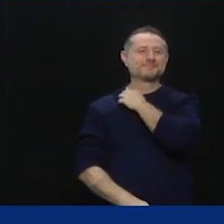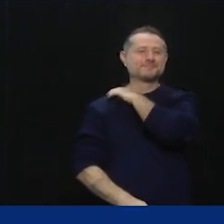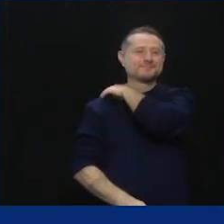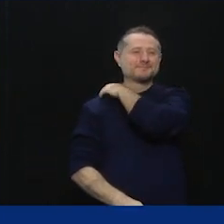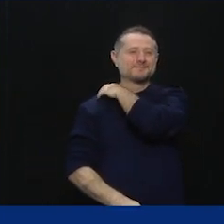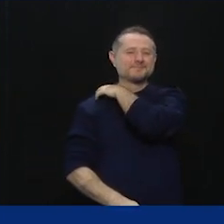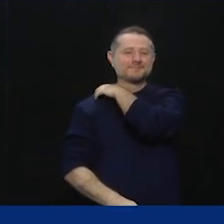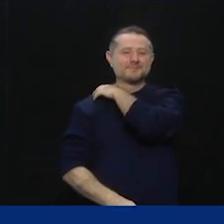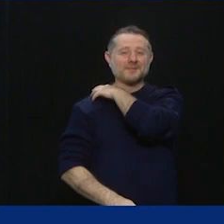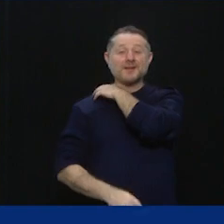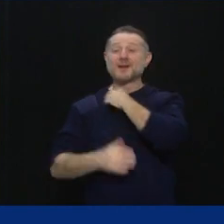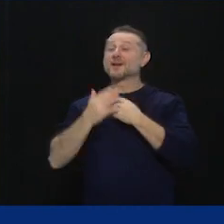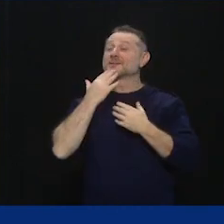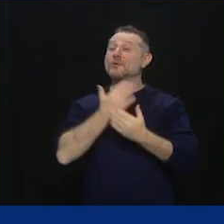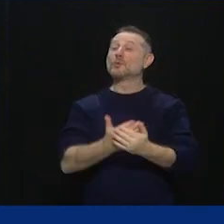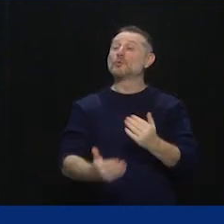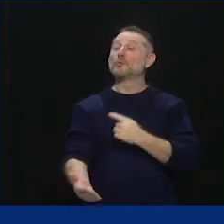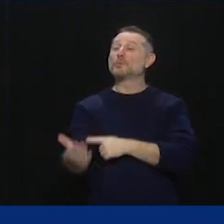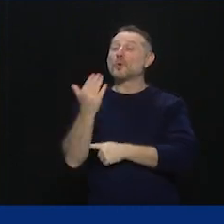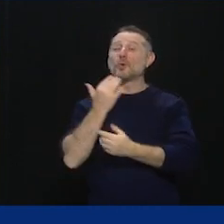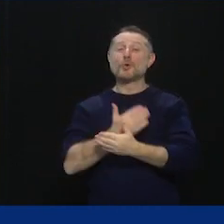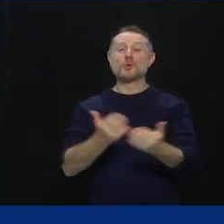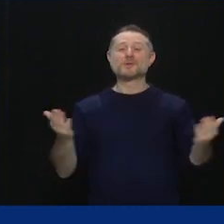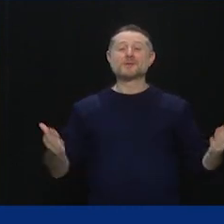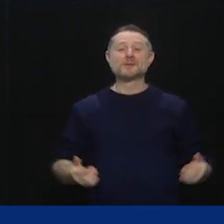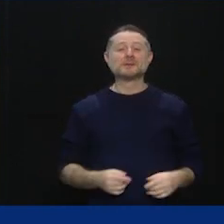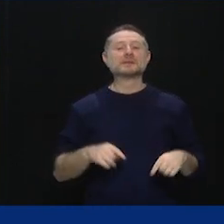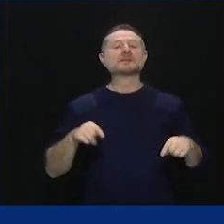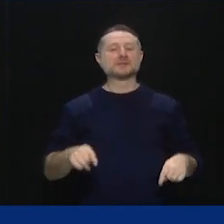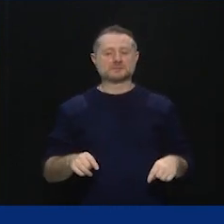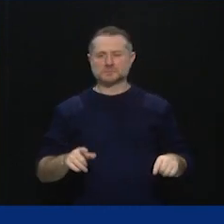Good morning. This is a spectacular day.